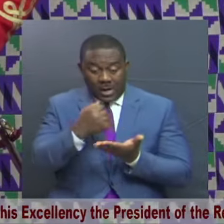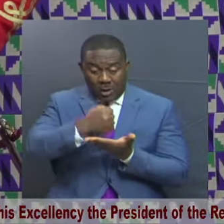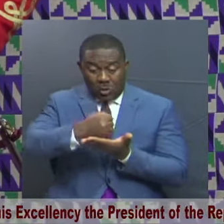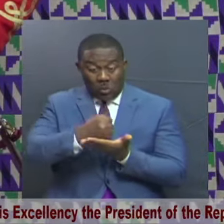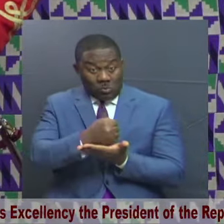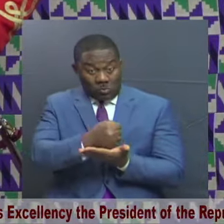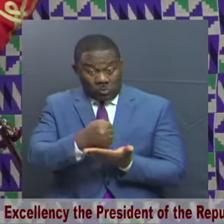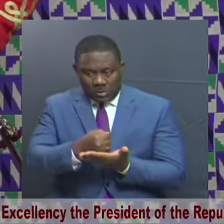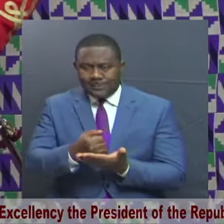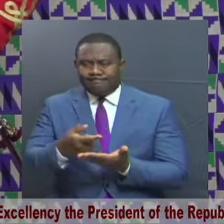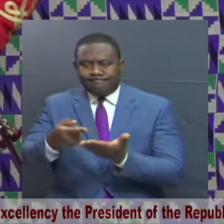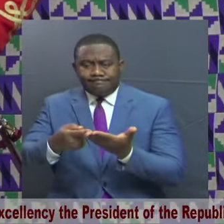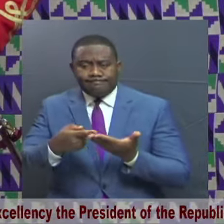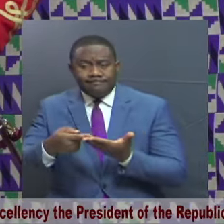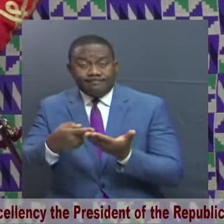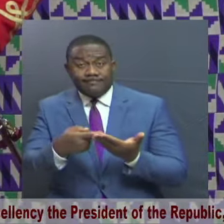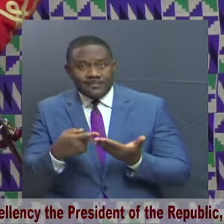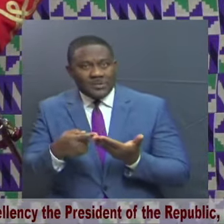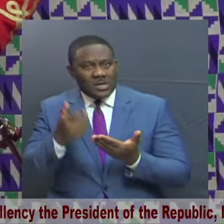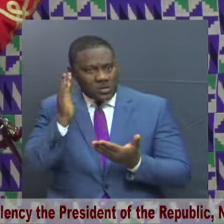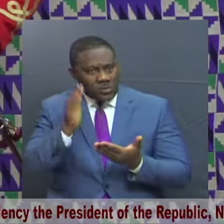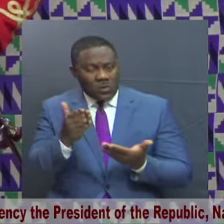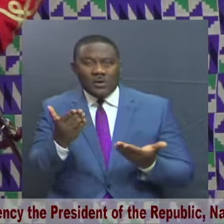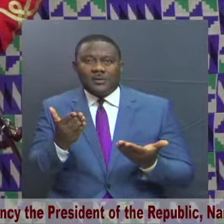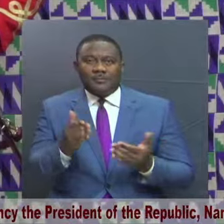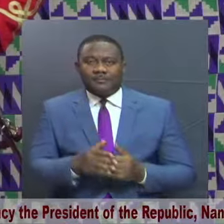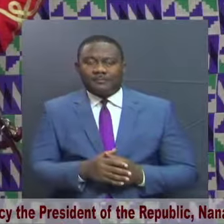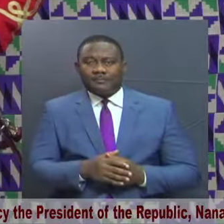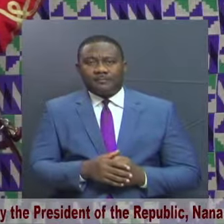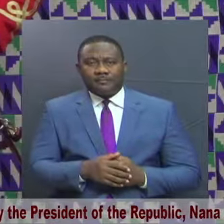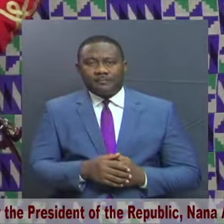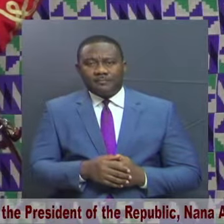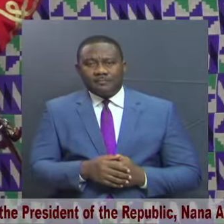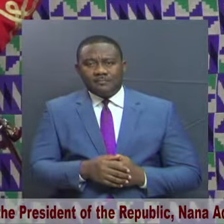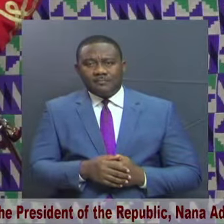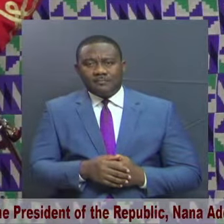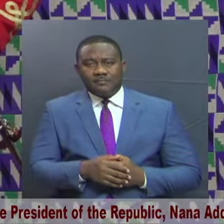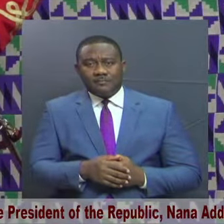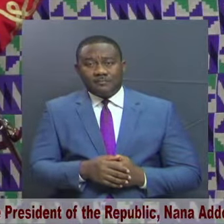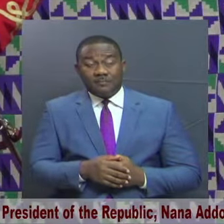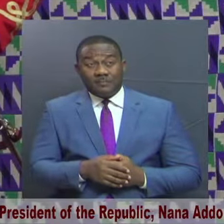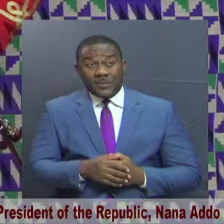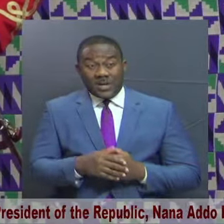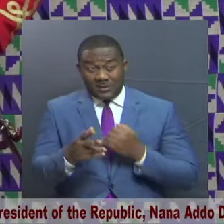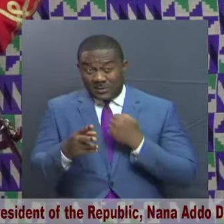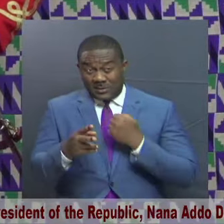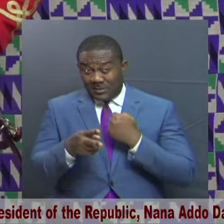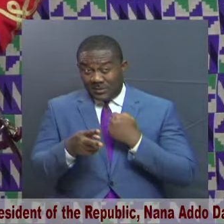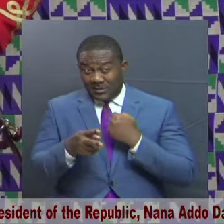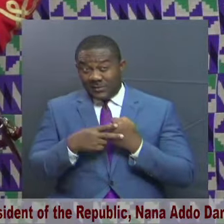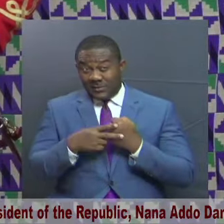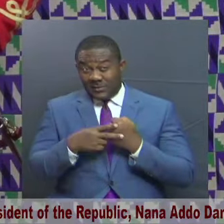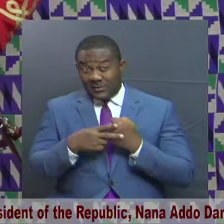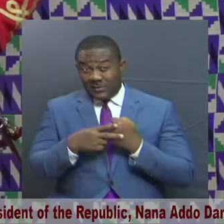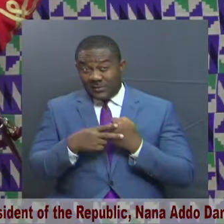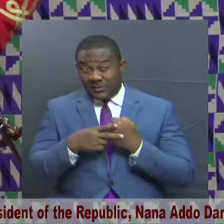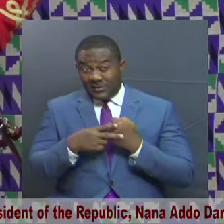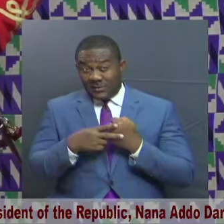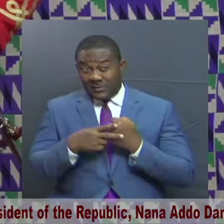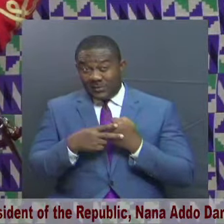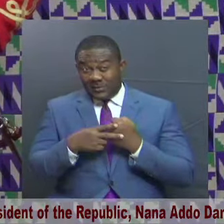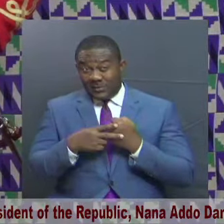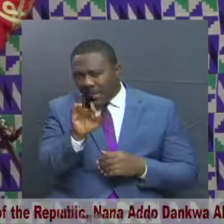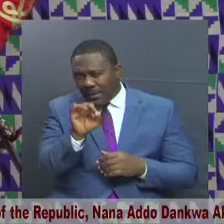such terms which will result in total expected Savings in excess of